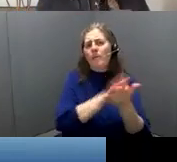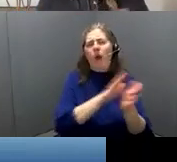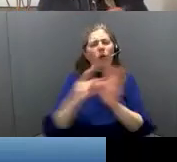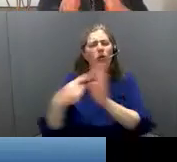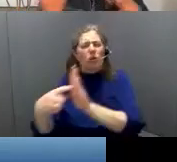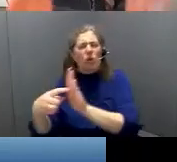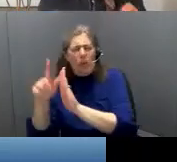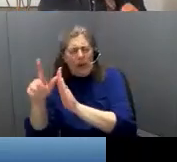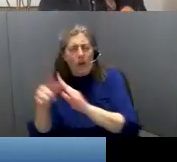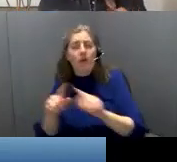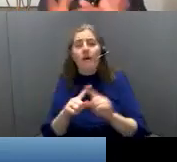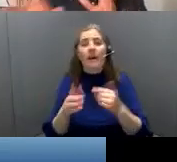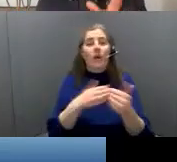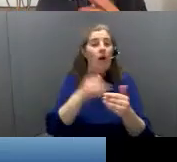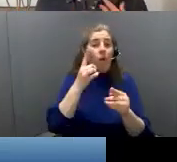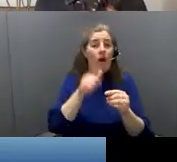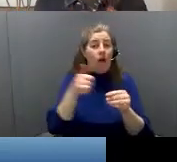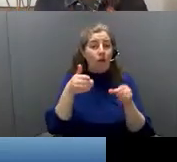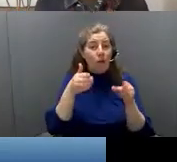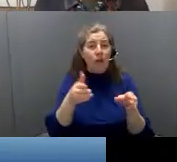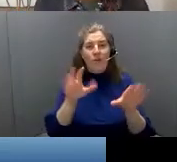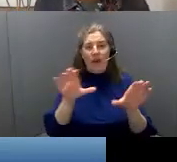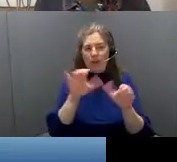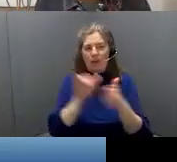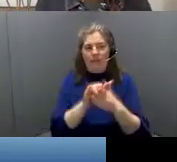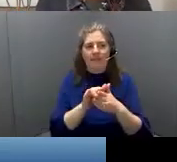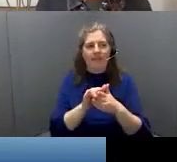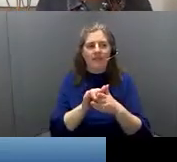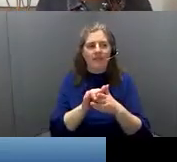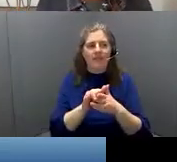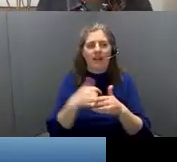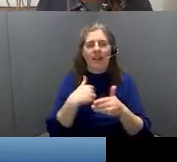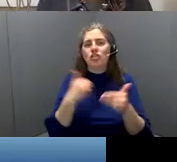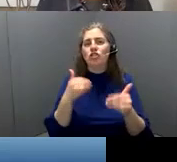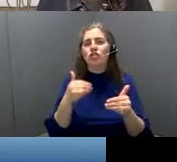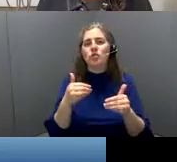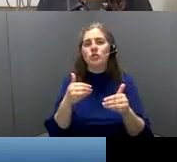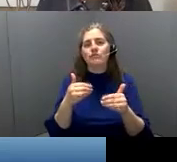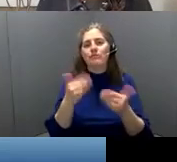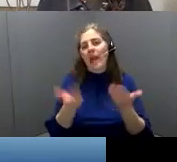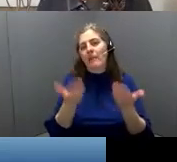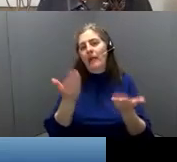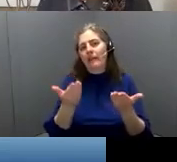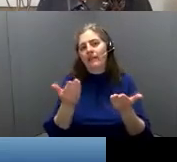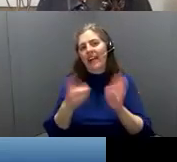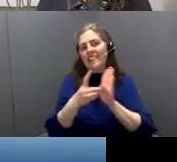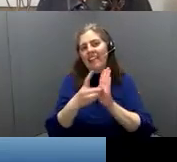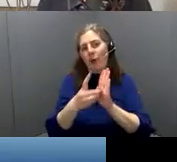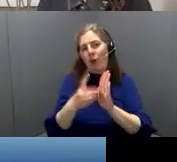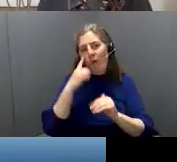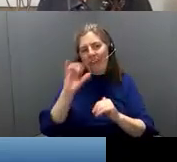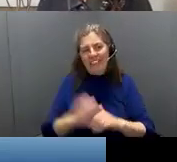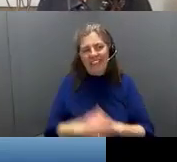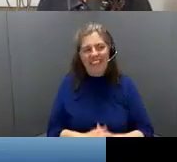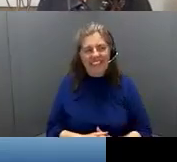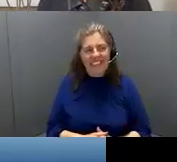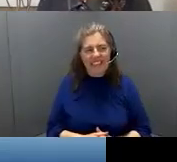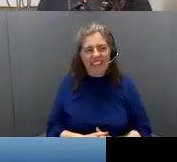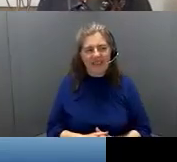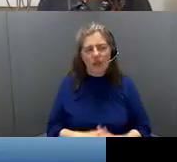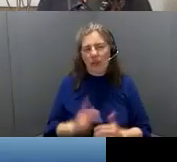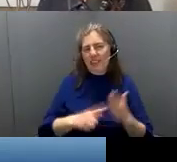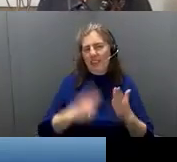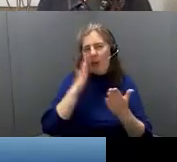But anyway, here's another way that you can do it. Let's do a little baby demo of that. So you can see how that